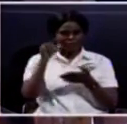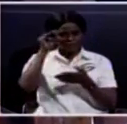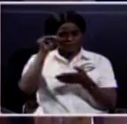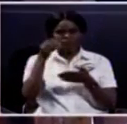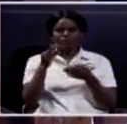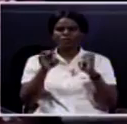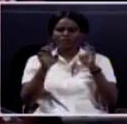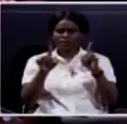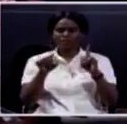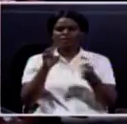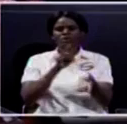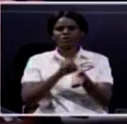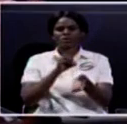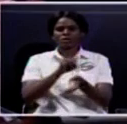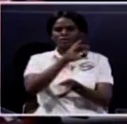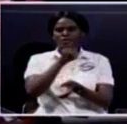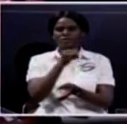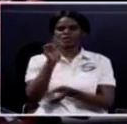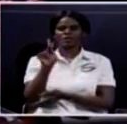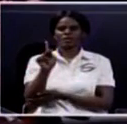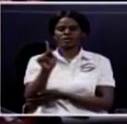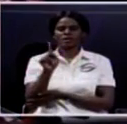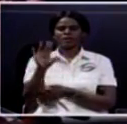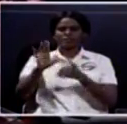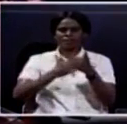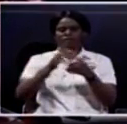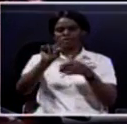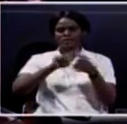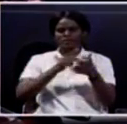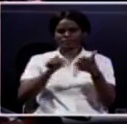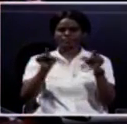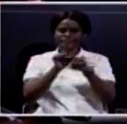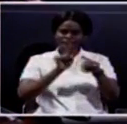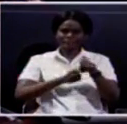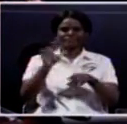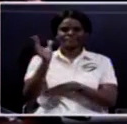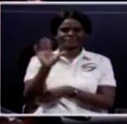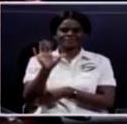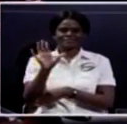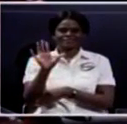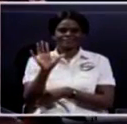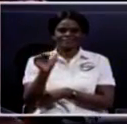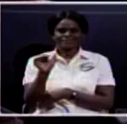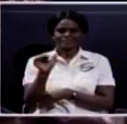General Education, Dr. Jobbicks Kalumba. I'll be back next week sometime. Pleasant viewing.